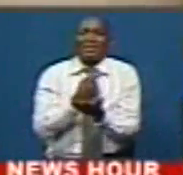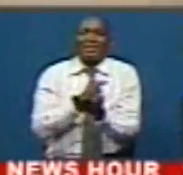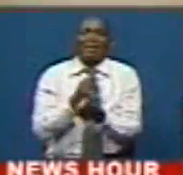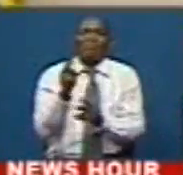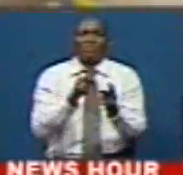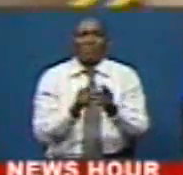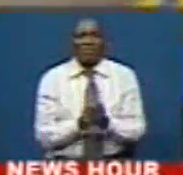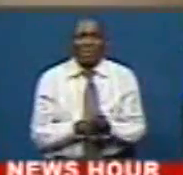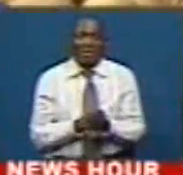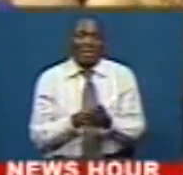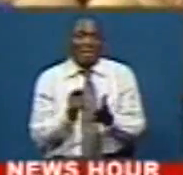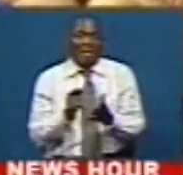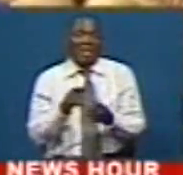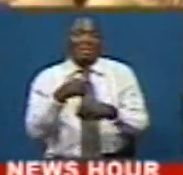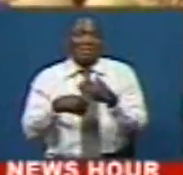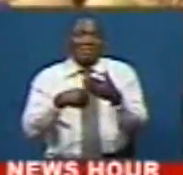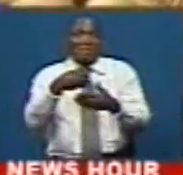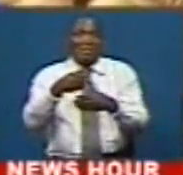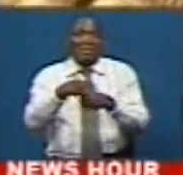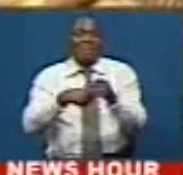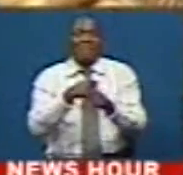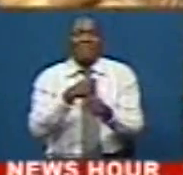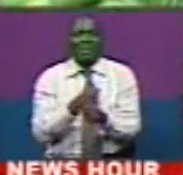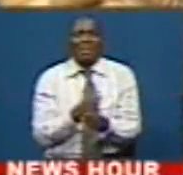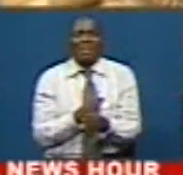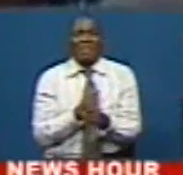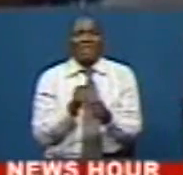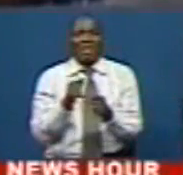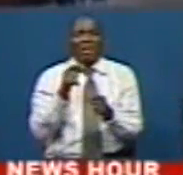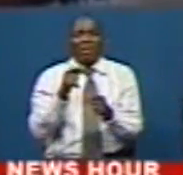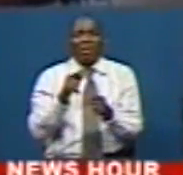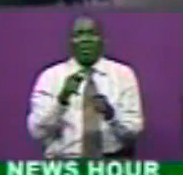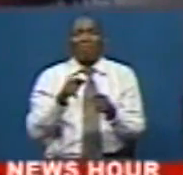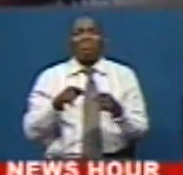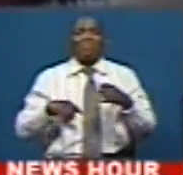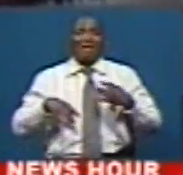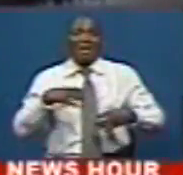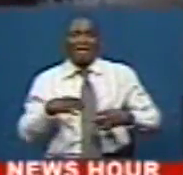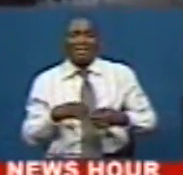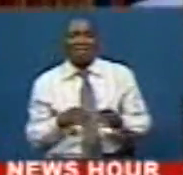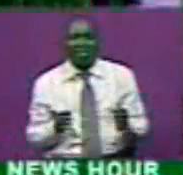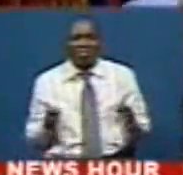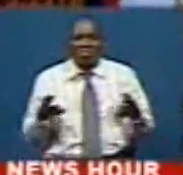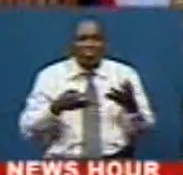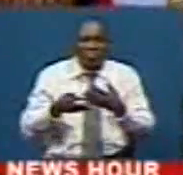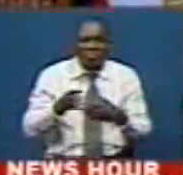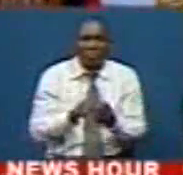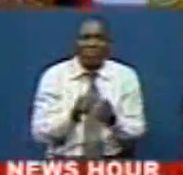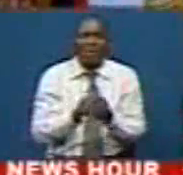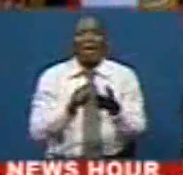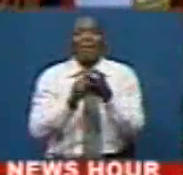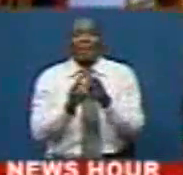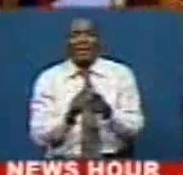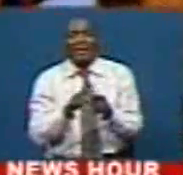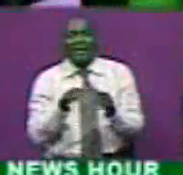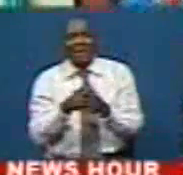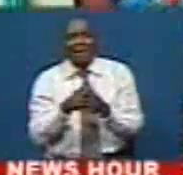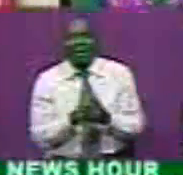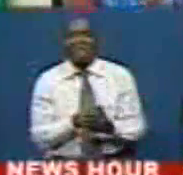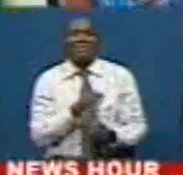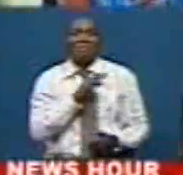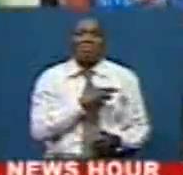people. As the year draws to a close, the Creative Arts Council interacted with partners on the gains